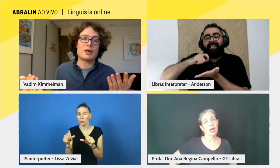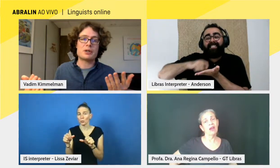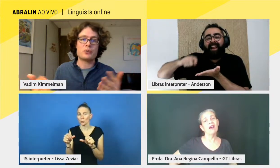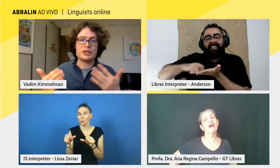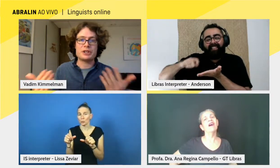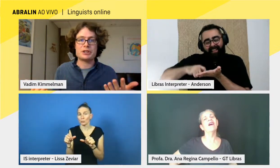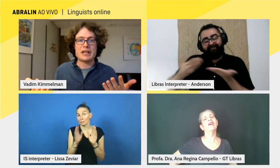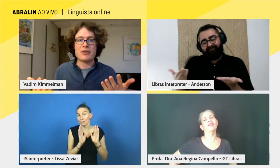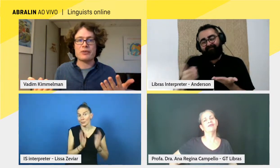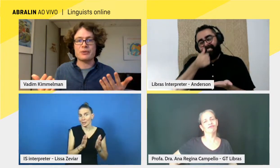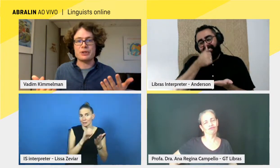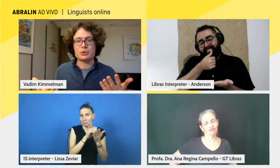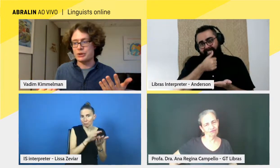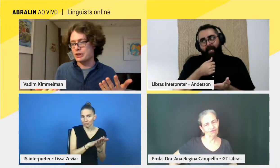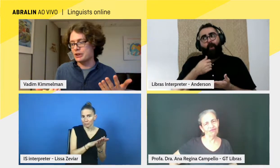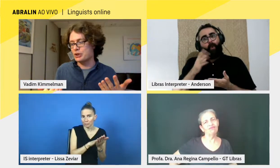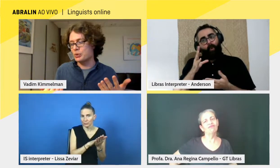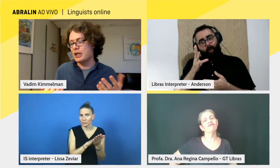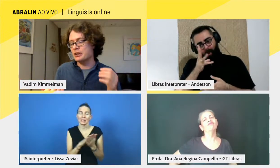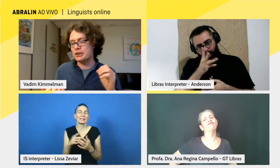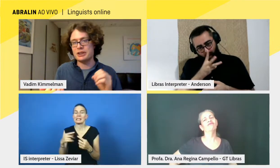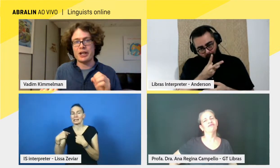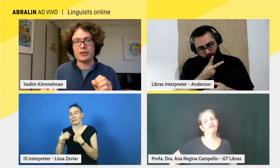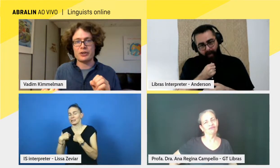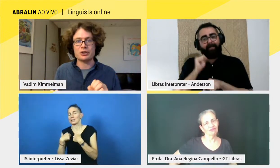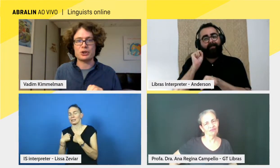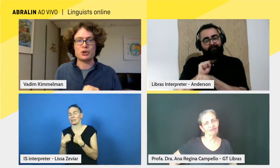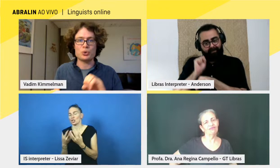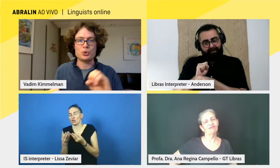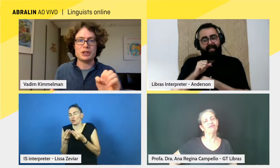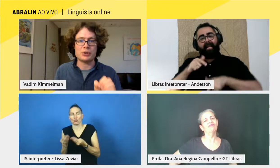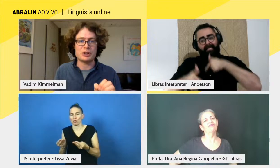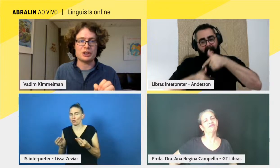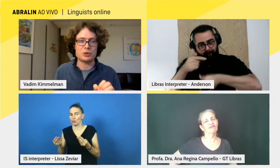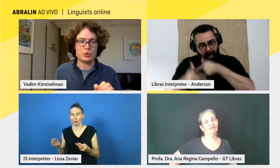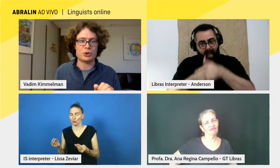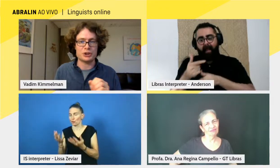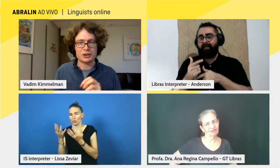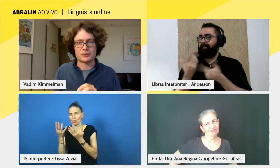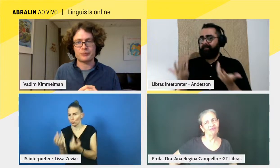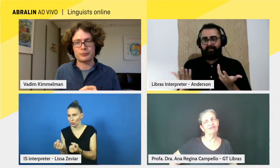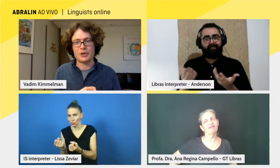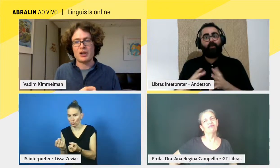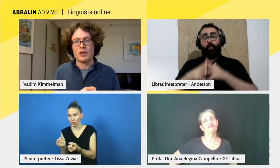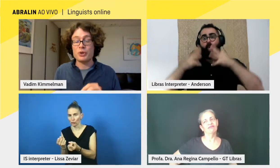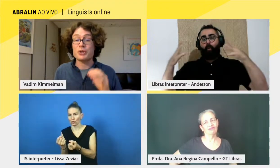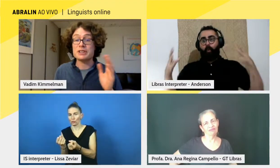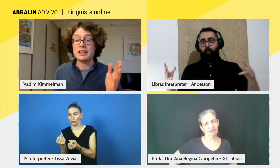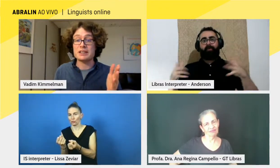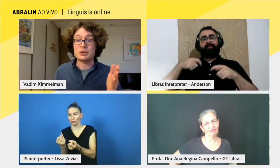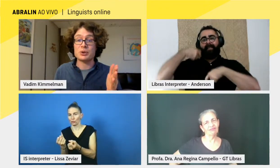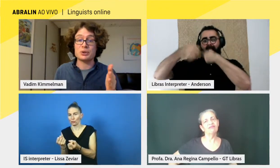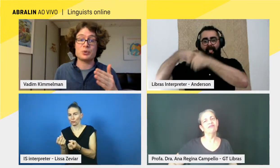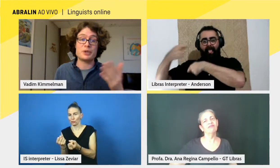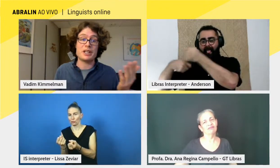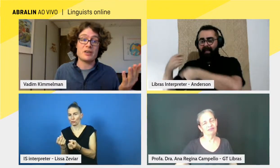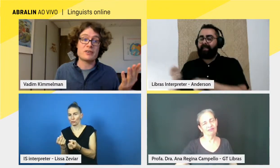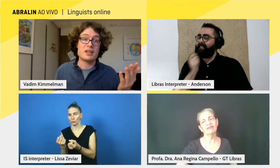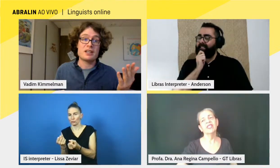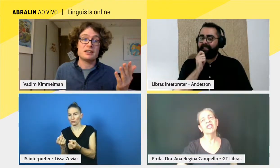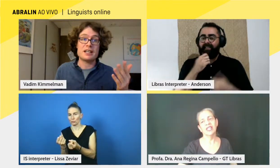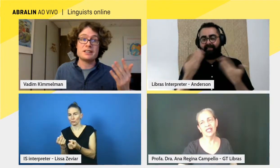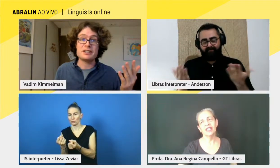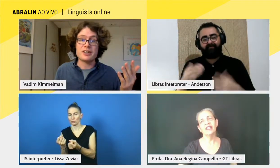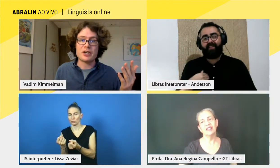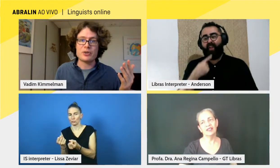And so far, we didn't have the resources to undertake this huge annotation project. Because as I told you, we